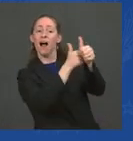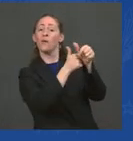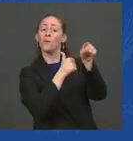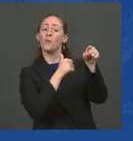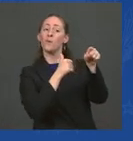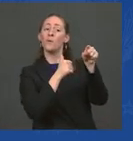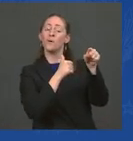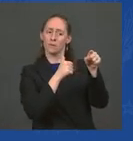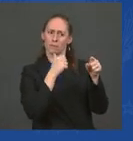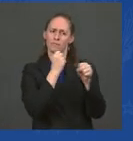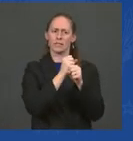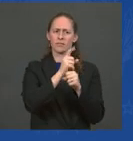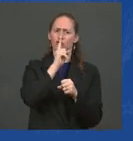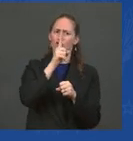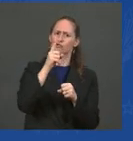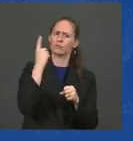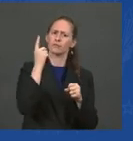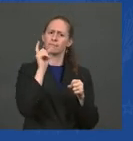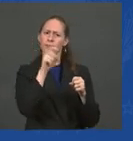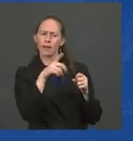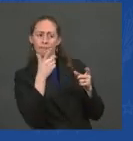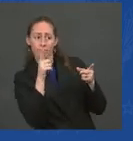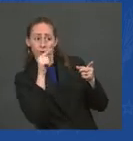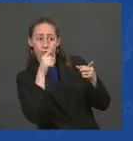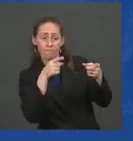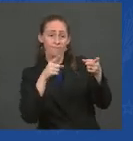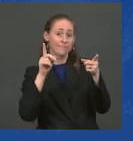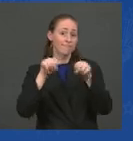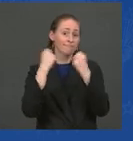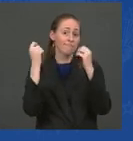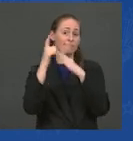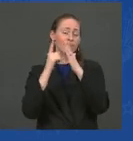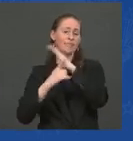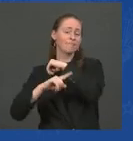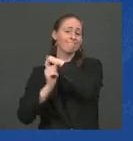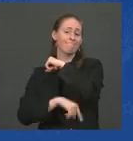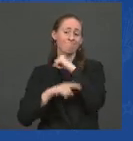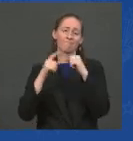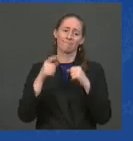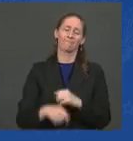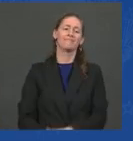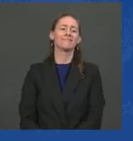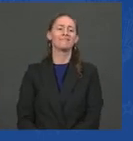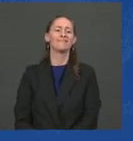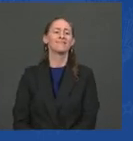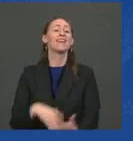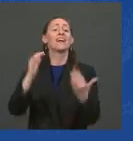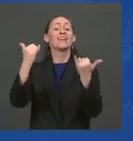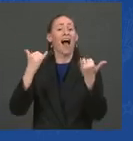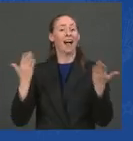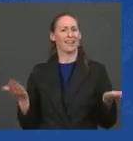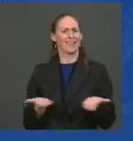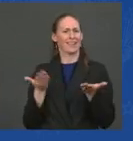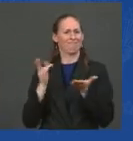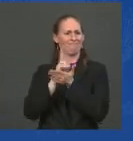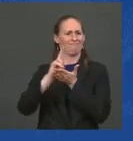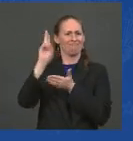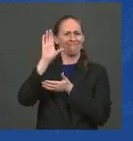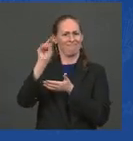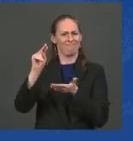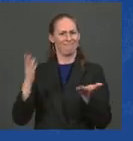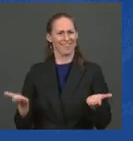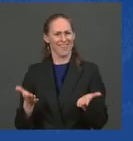Nuremberg." Today we gather on the campus of a great American university and at the entrance to its Center for Human